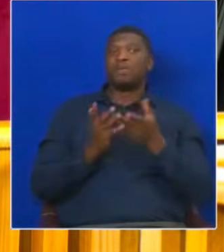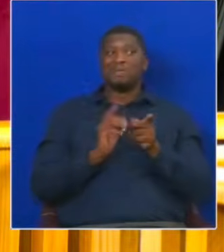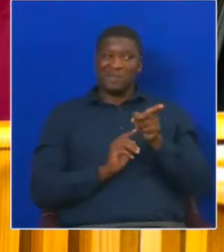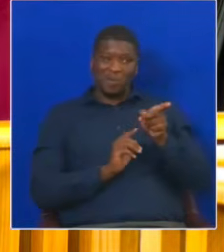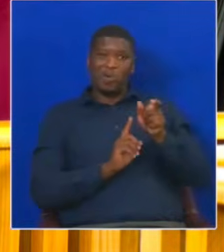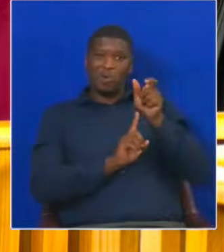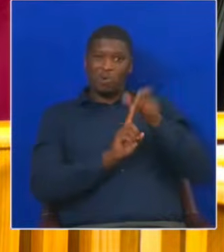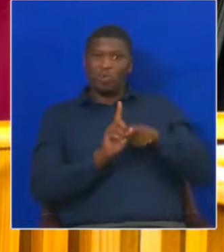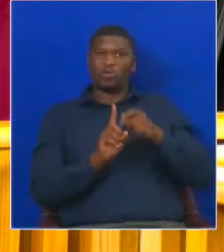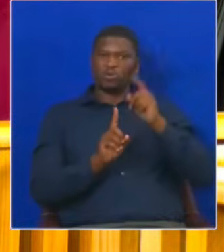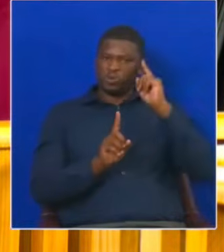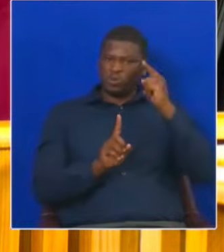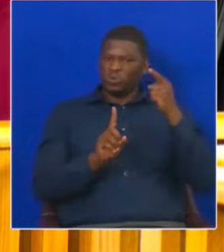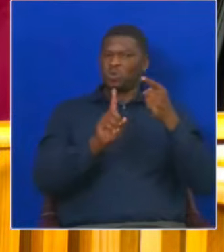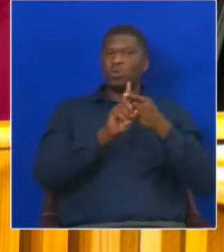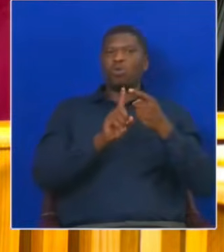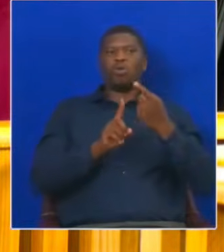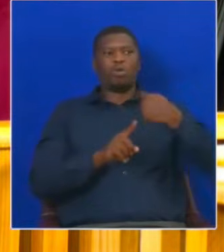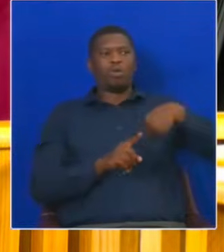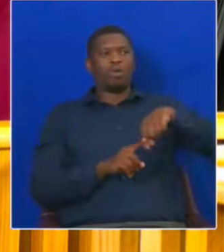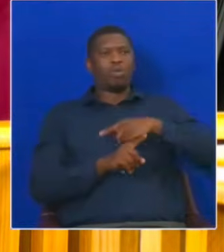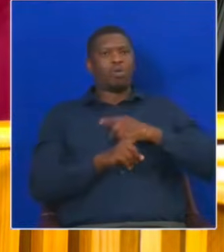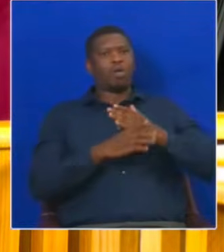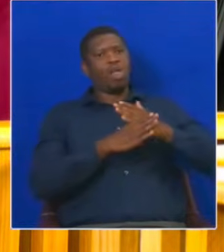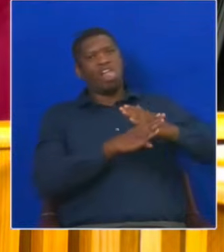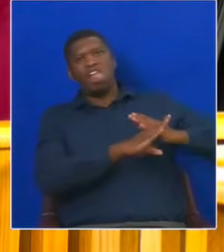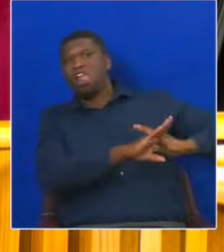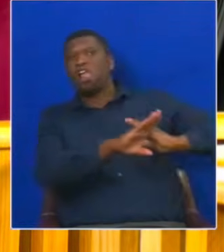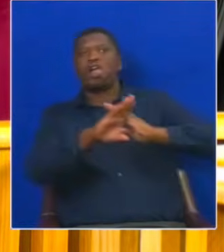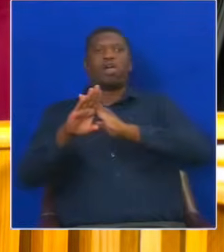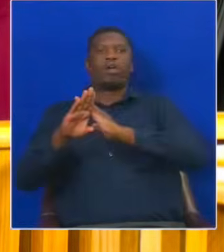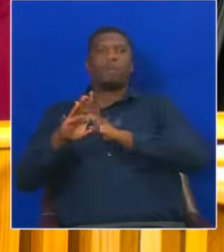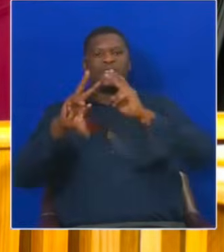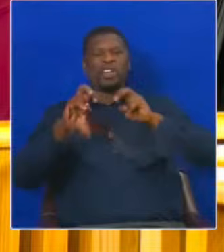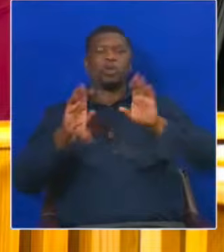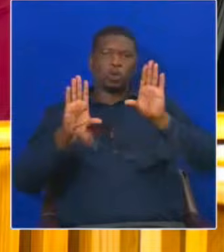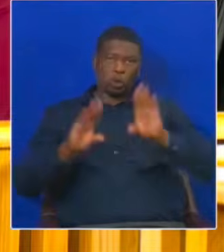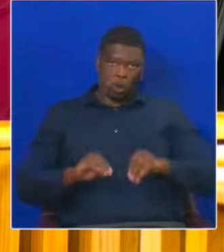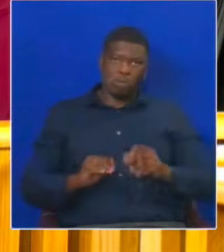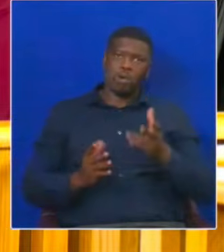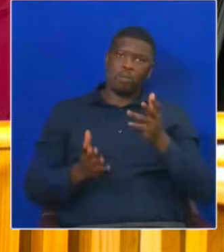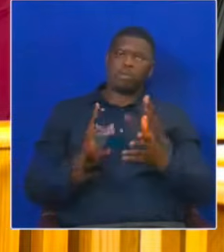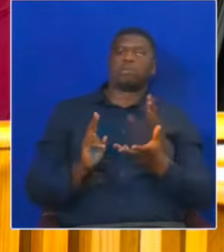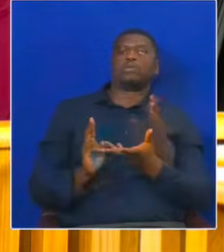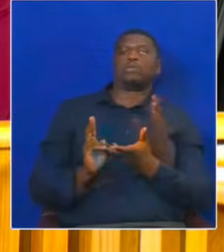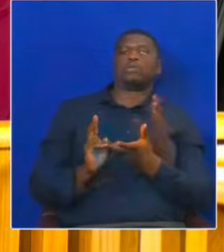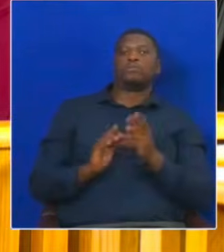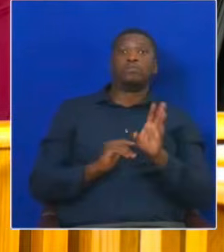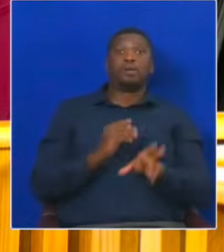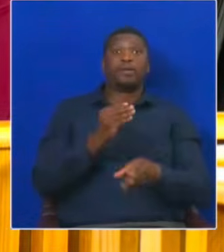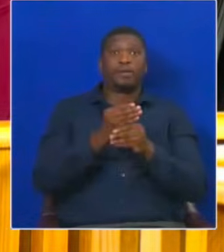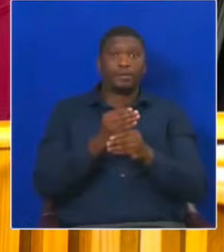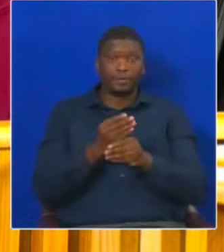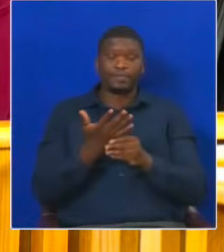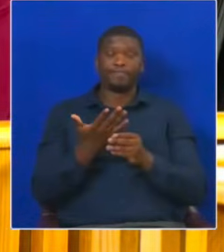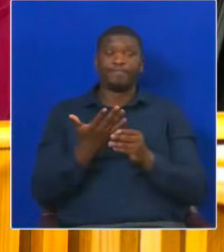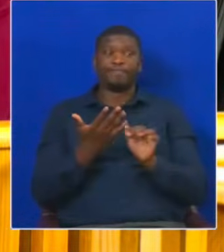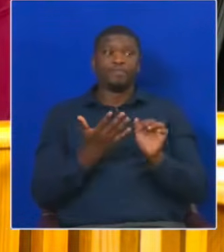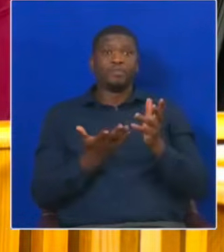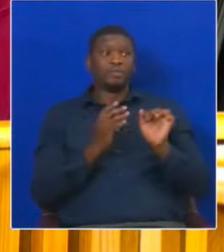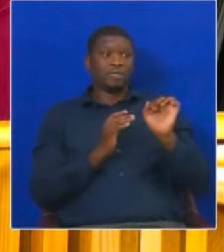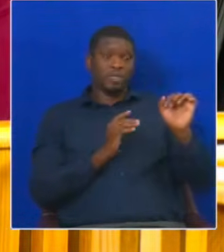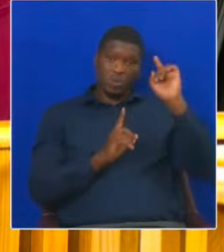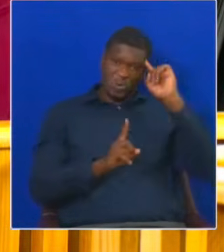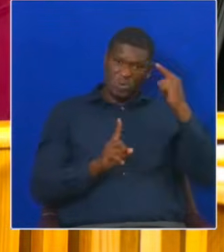stall our investigation and to prevent us